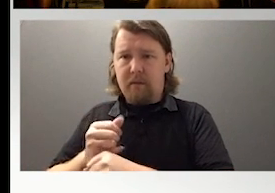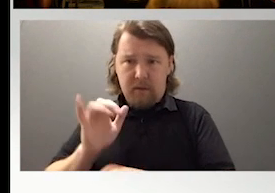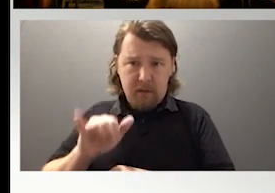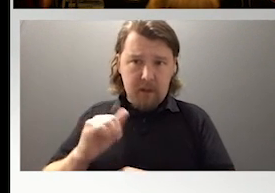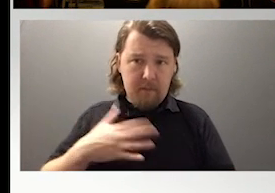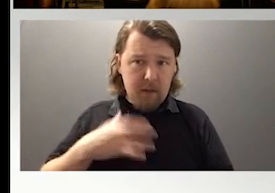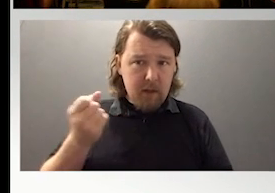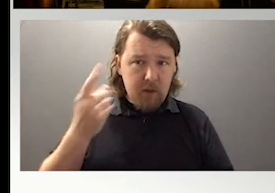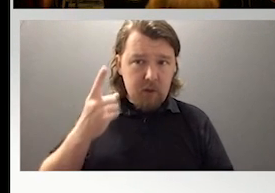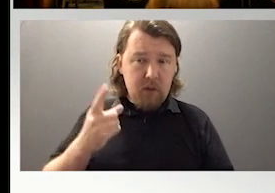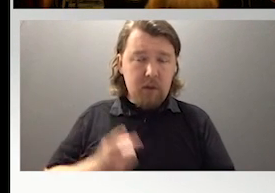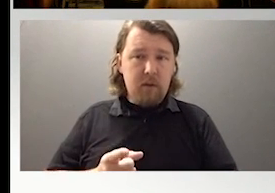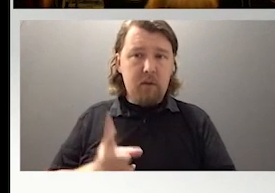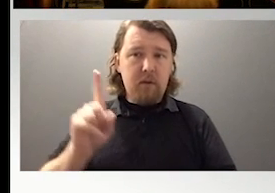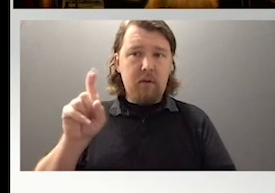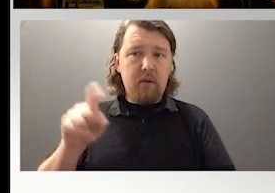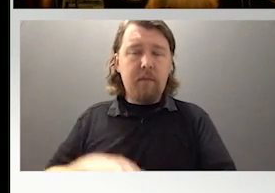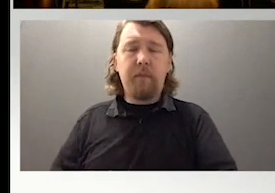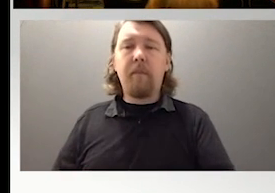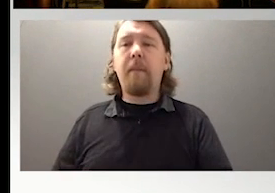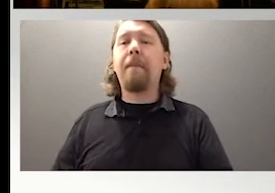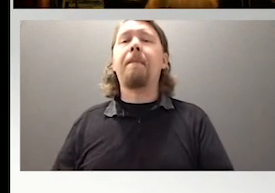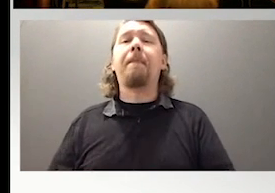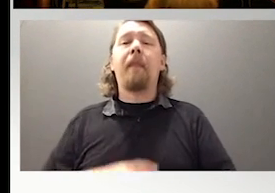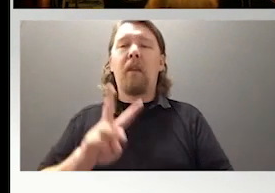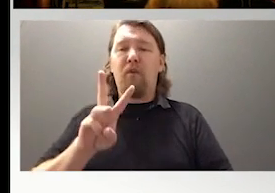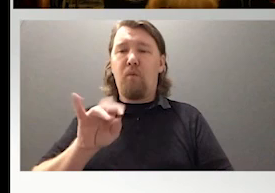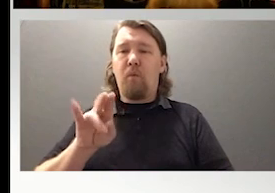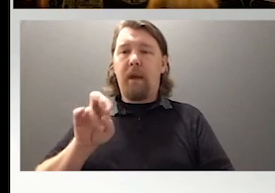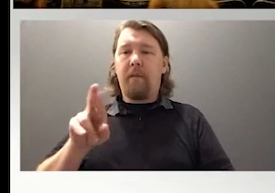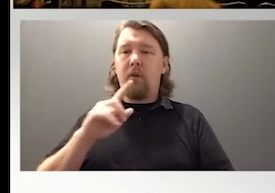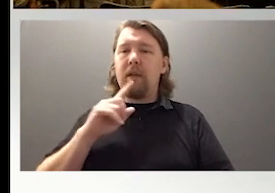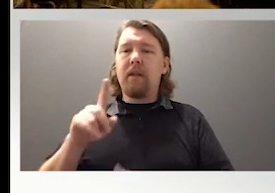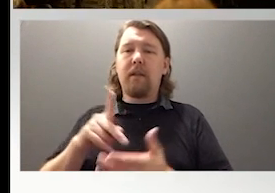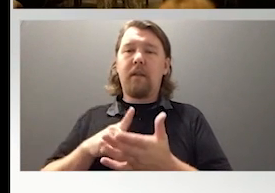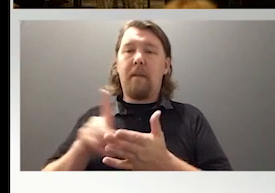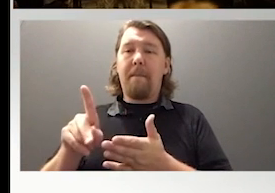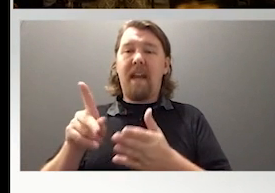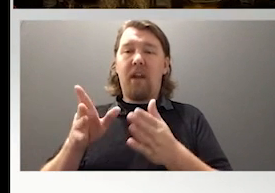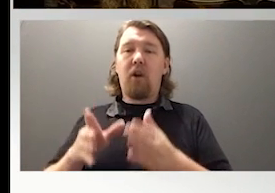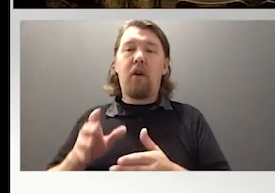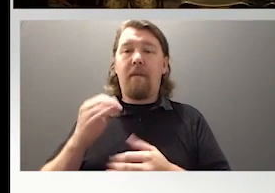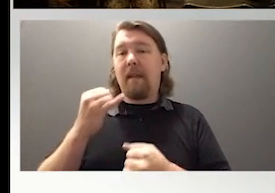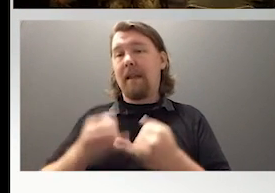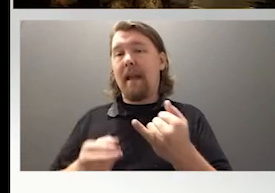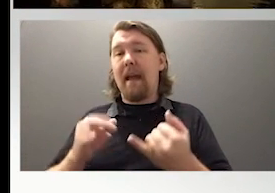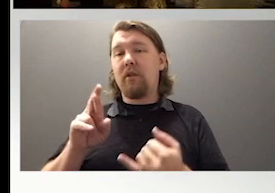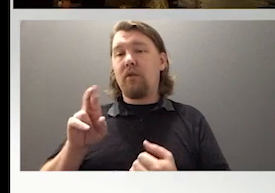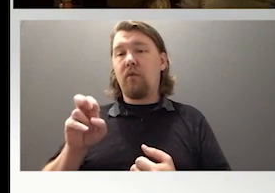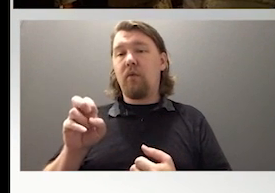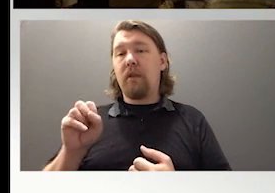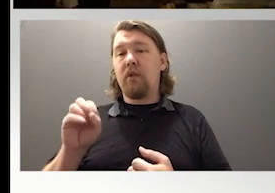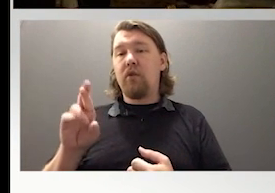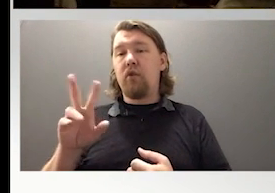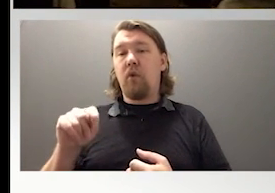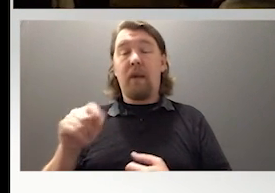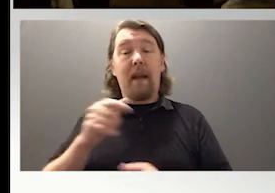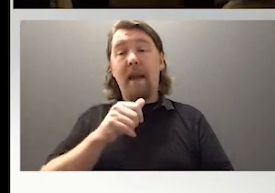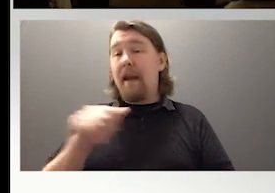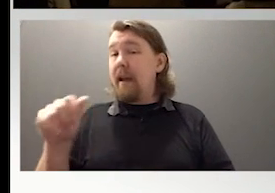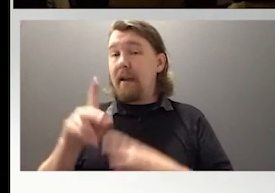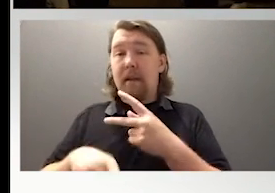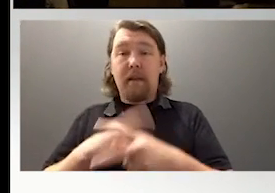what I'm understanding? So the waiver is the payer of last resort. APD would be the payer of last resort. Any type